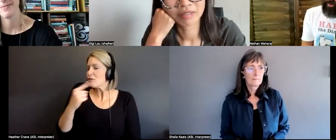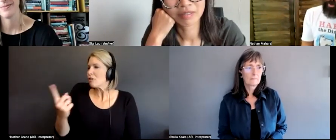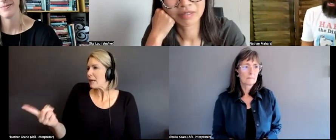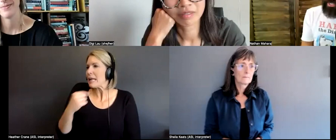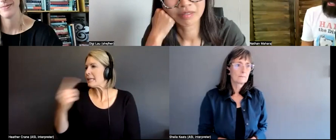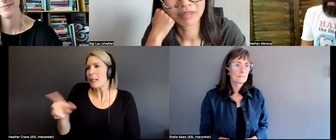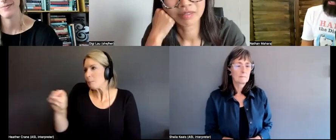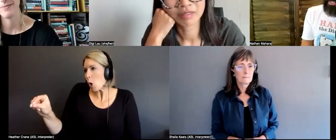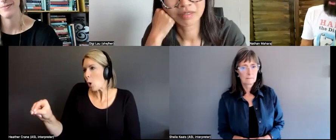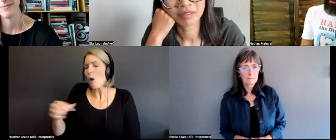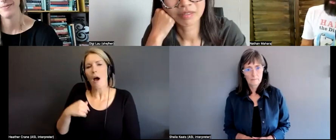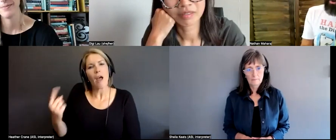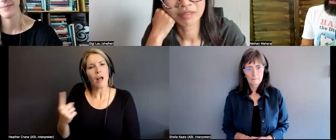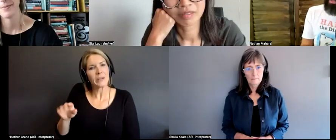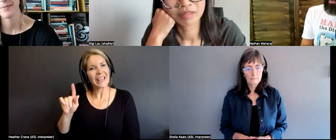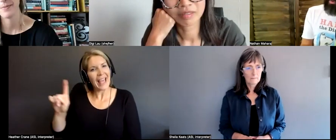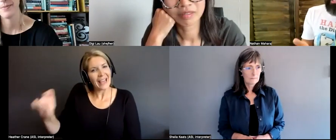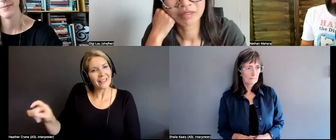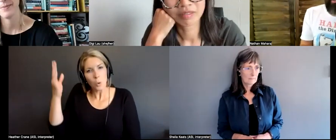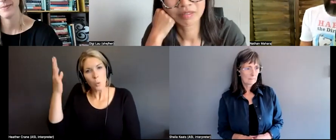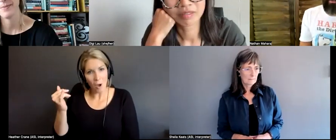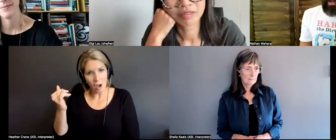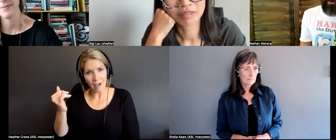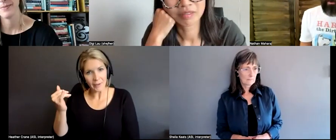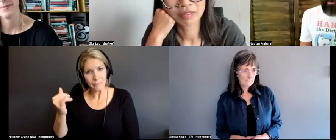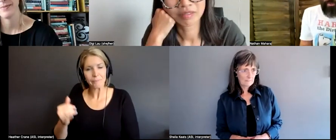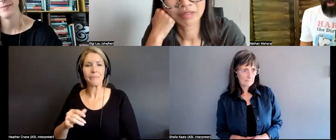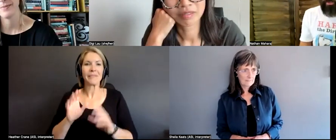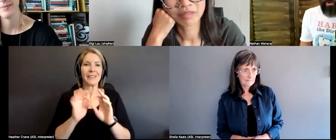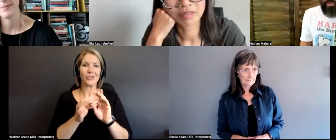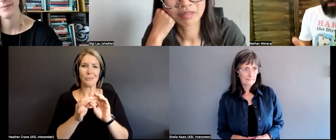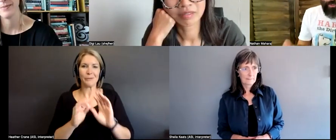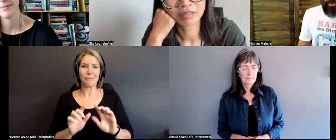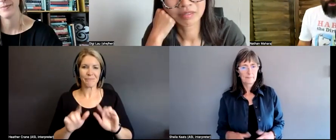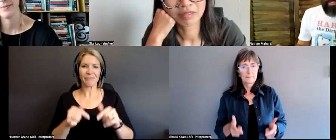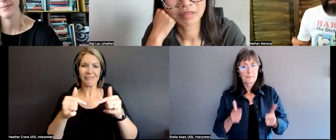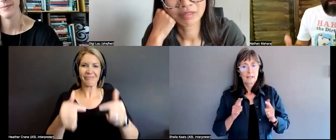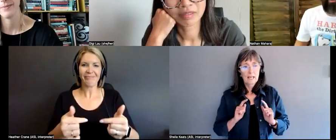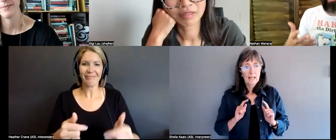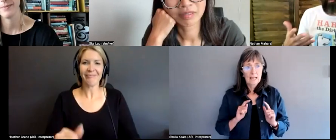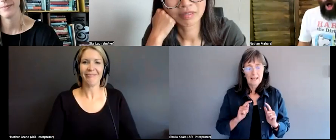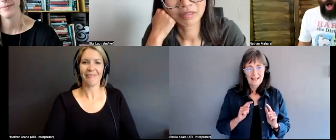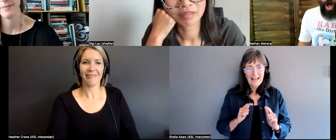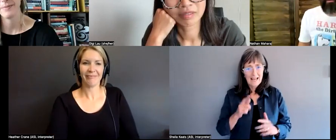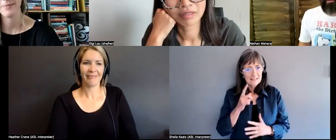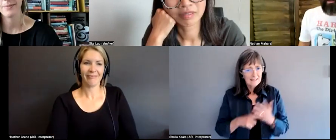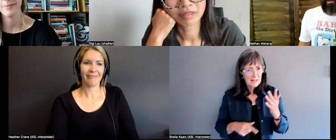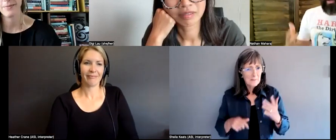in this whole process is for the presentation of the cover to the author to include the designer explaining